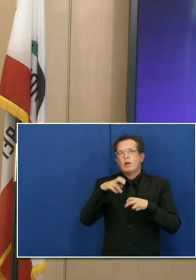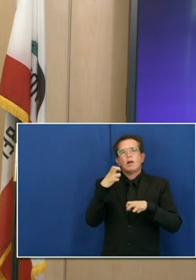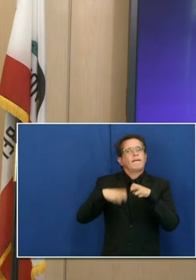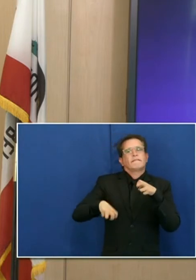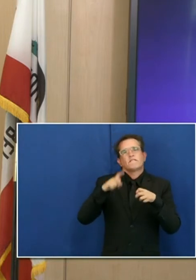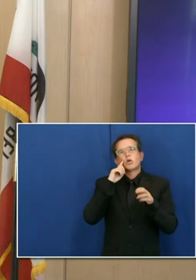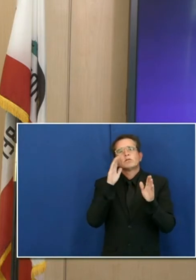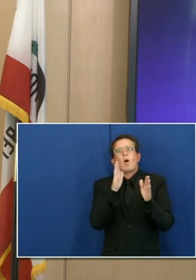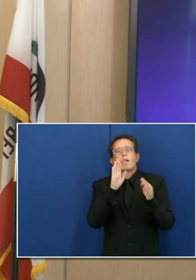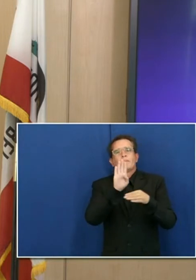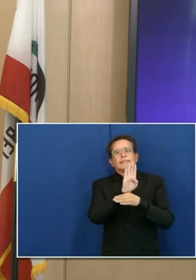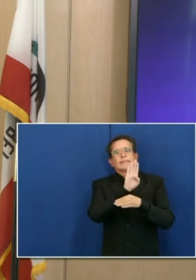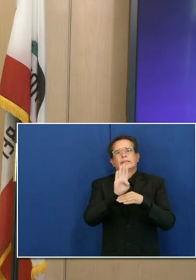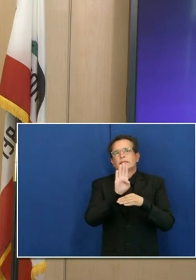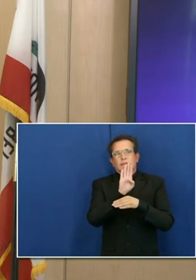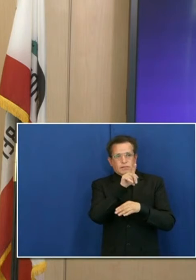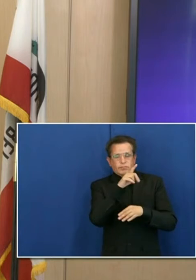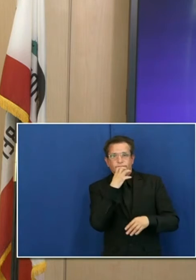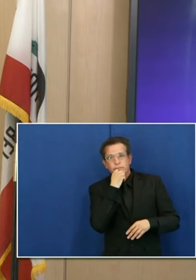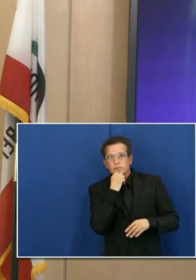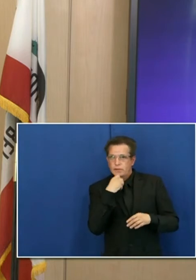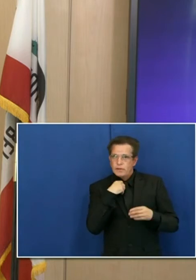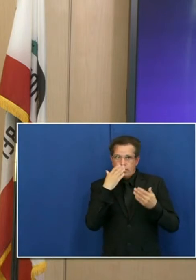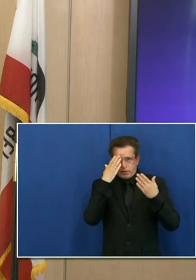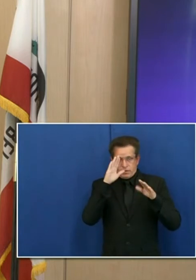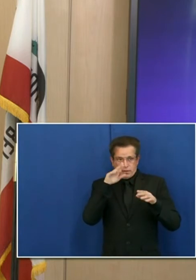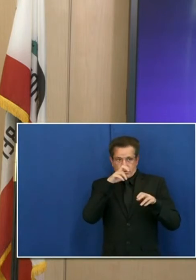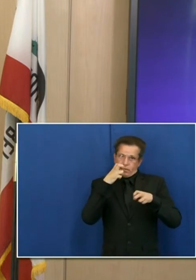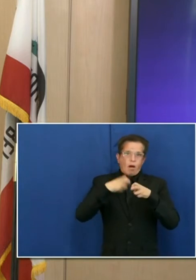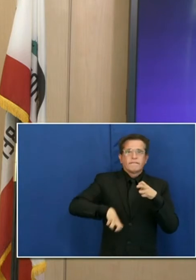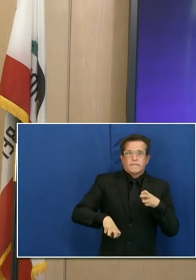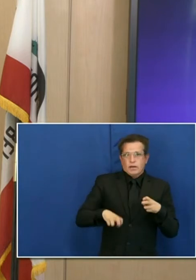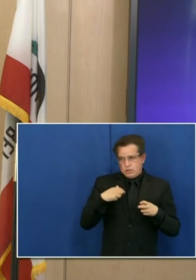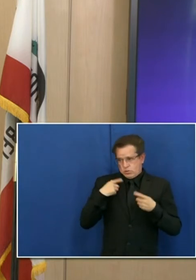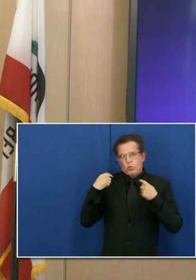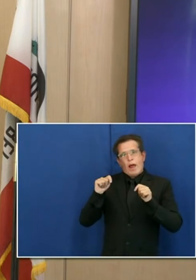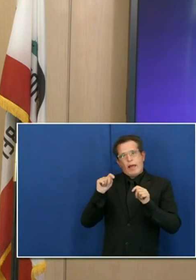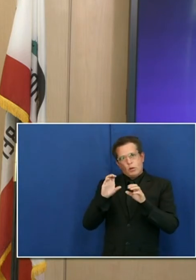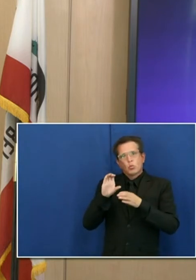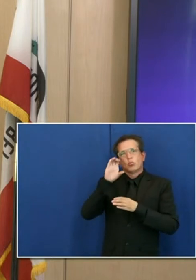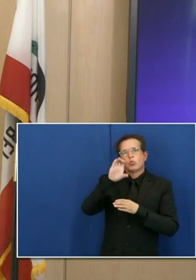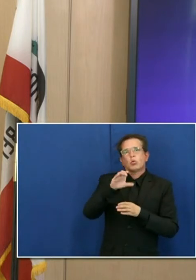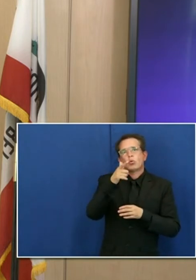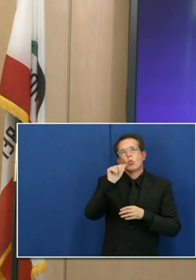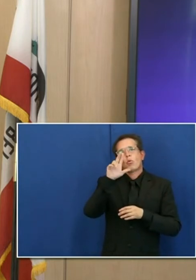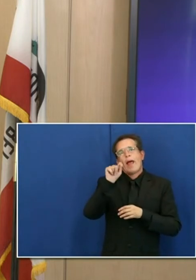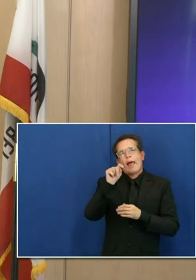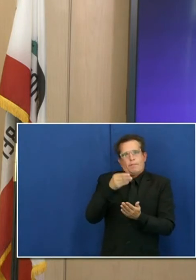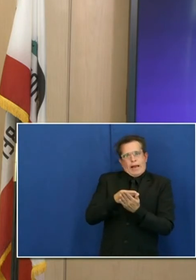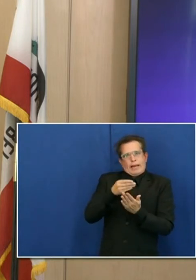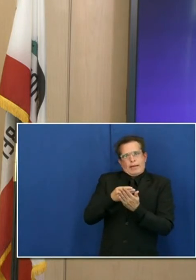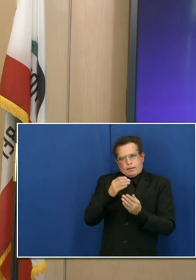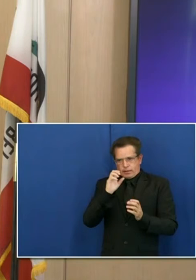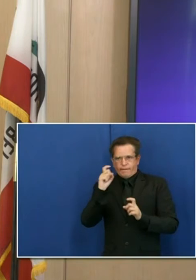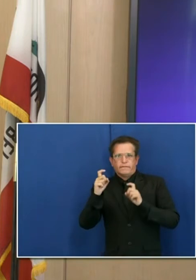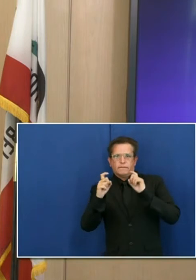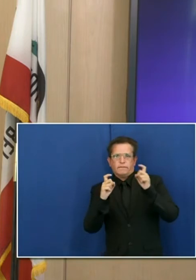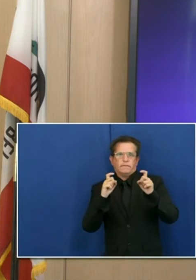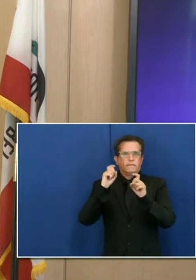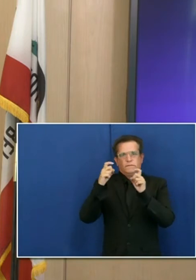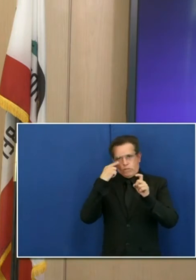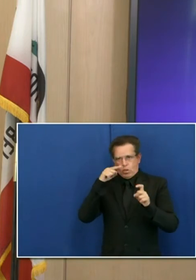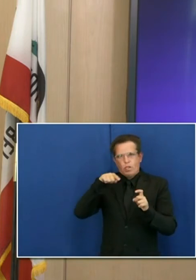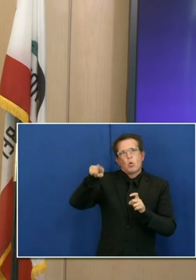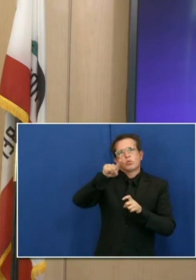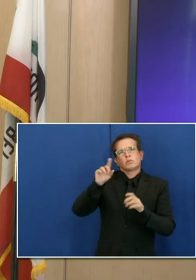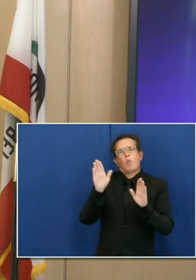businesses. At the county, we've worked hard to provide tens of millions of dollars of grants and assistance and relief to those that have been impacted. And I just want to